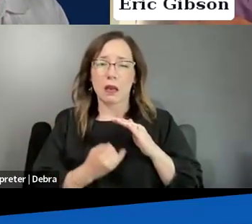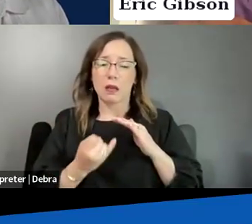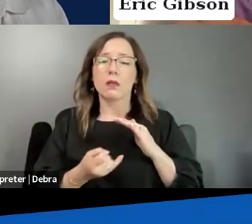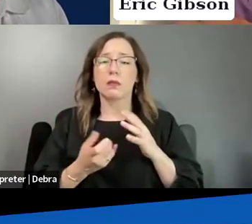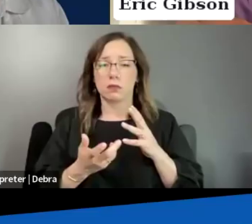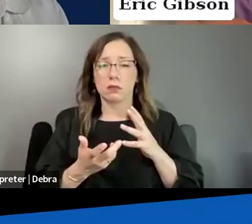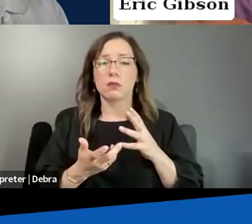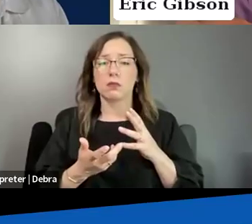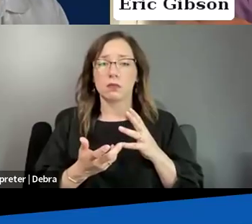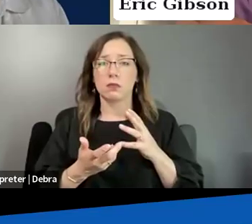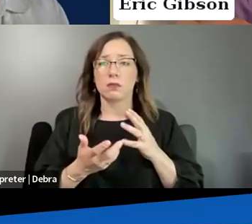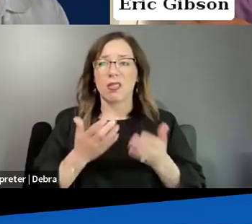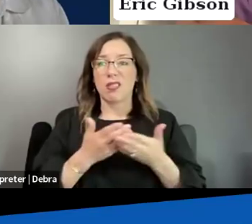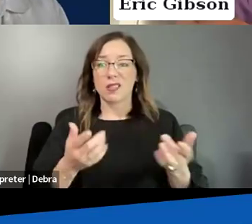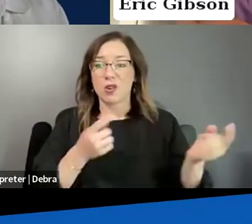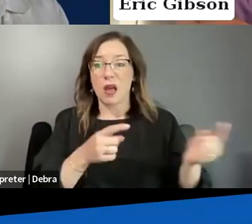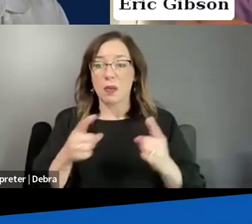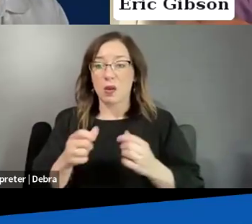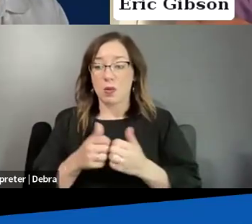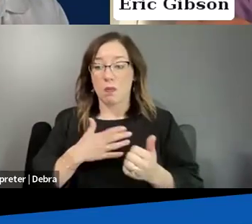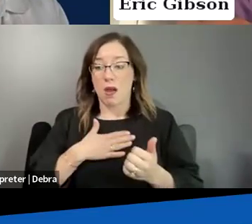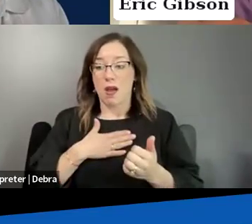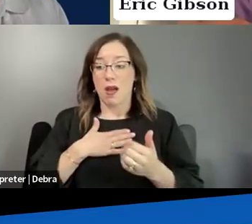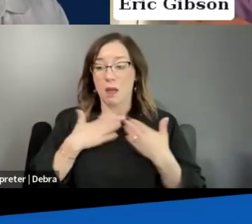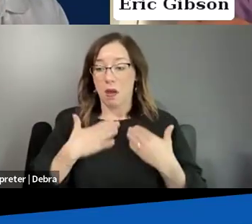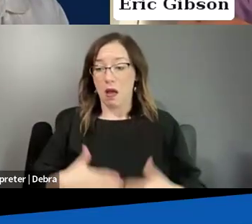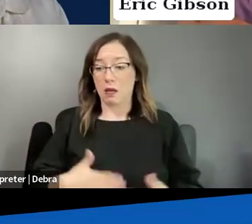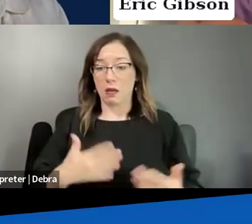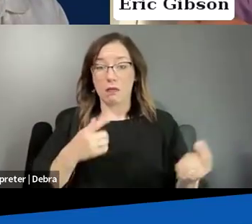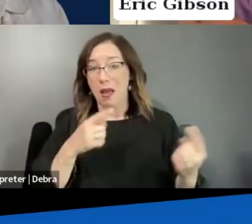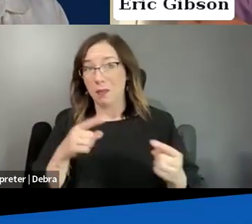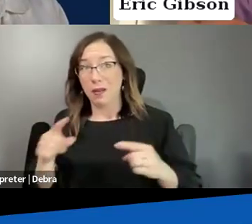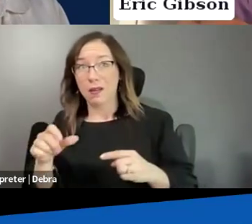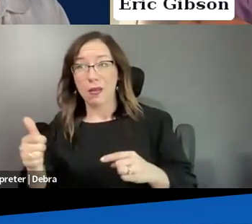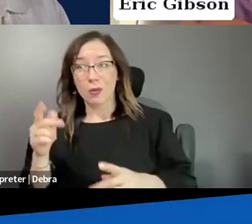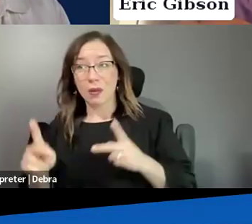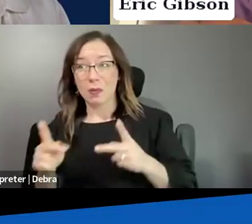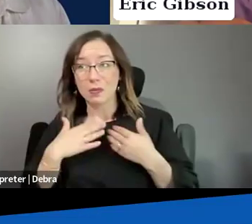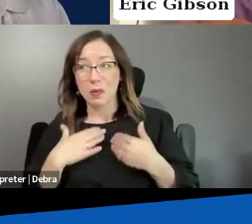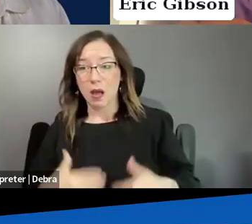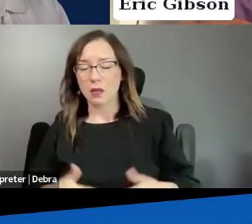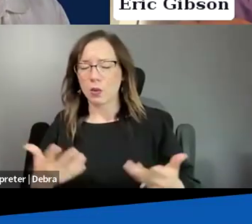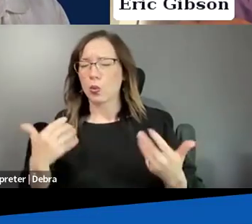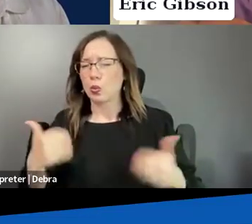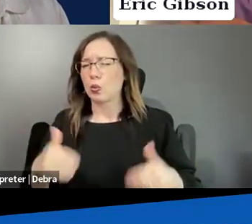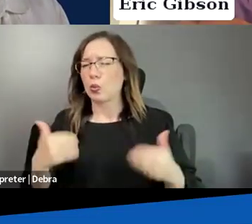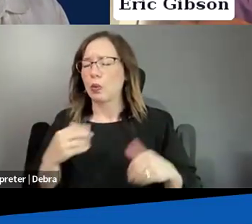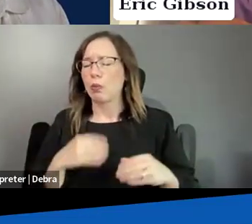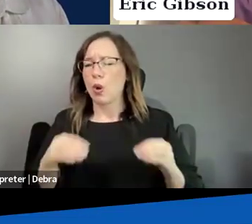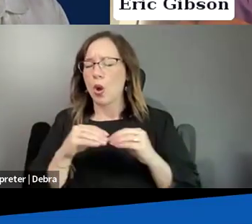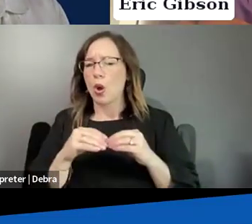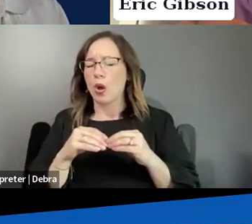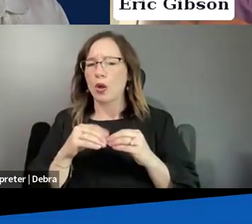of the things that are happening with my body in particular, that are happening with other people's bodies too. That would be so much more difficult